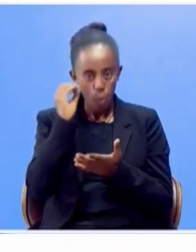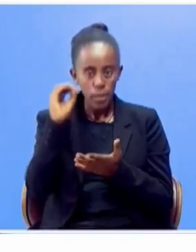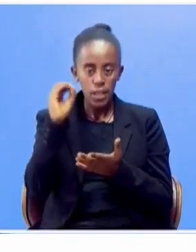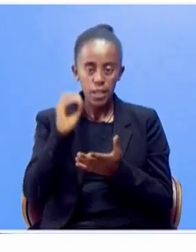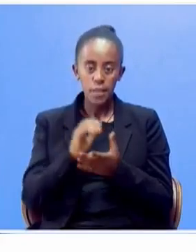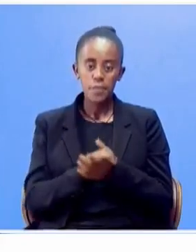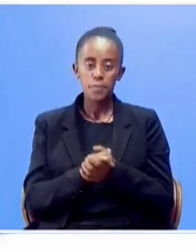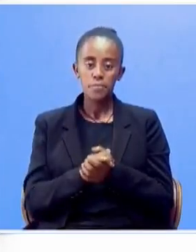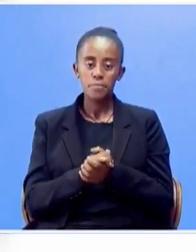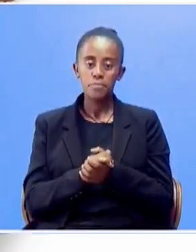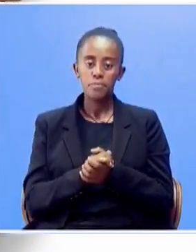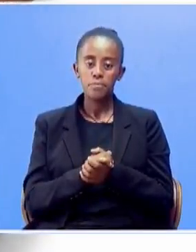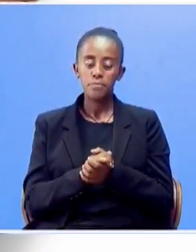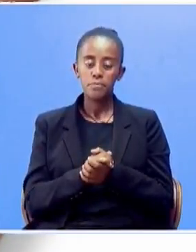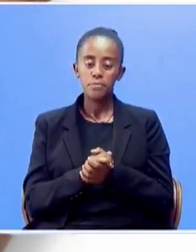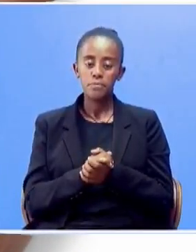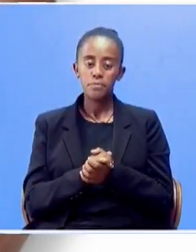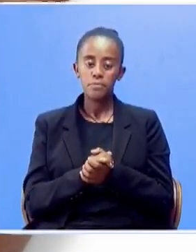opinion,